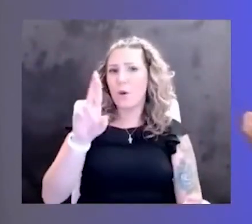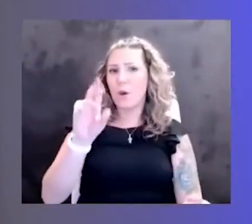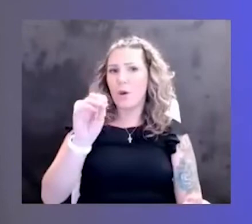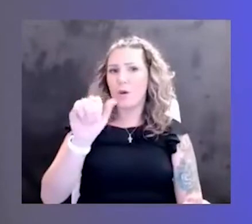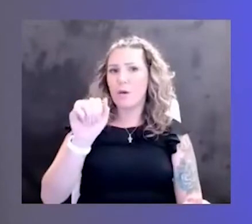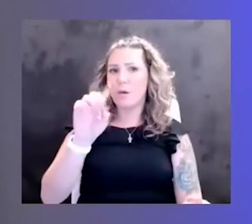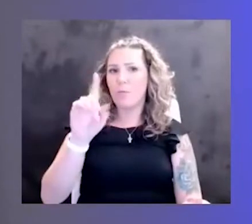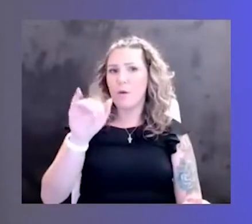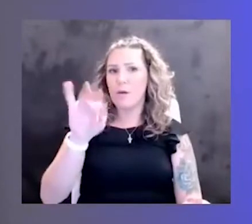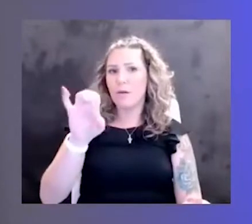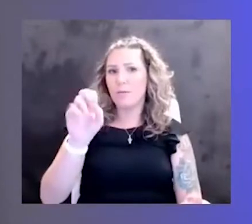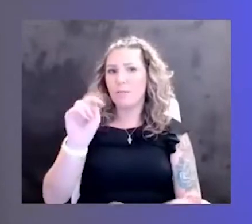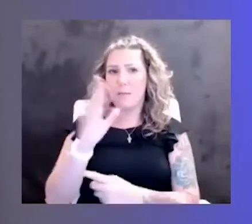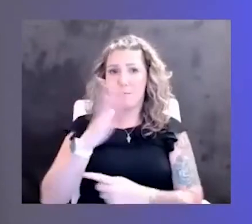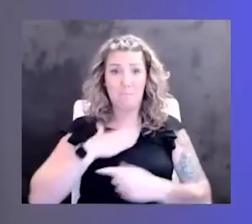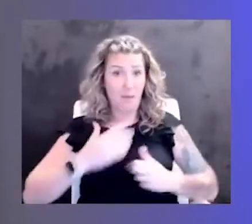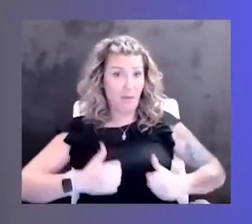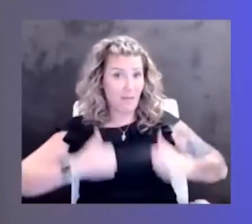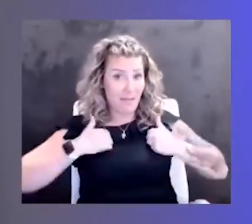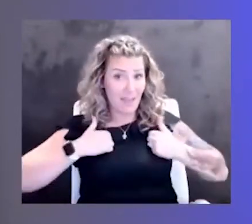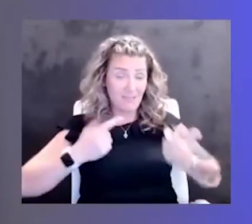lifetime, I'm pretty young.